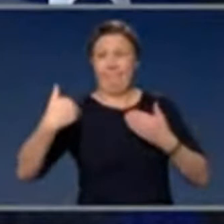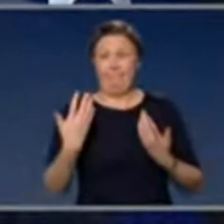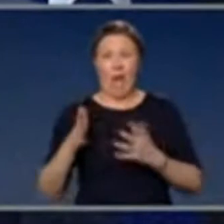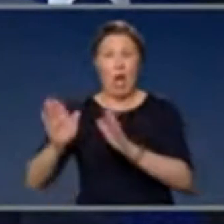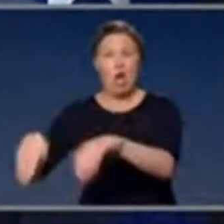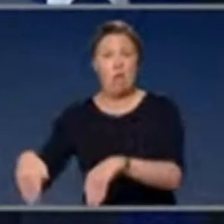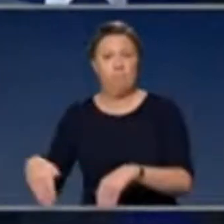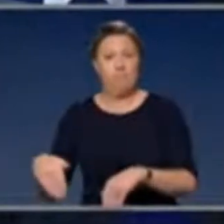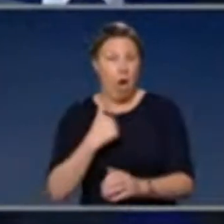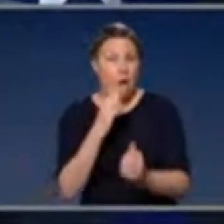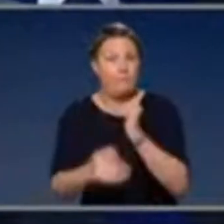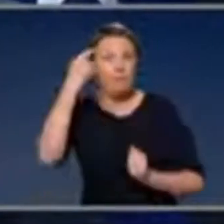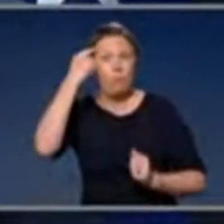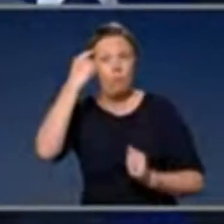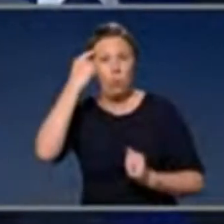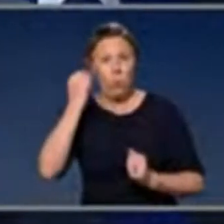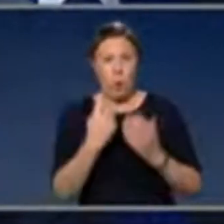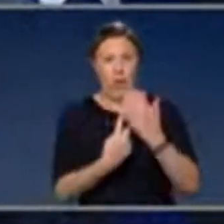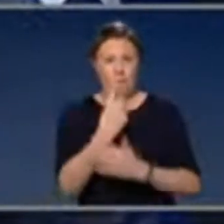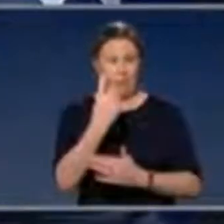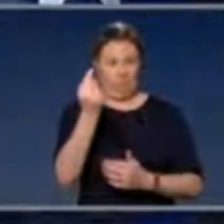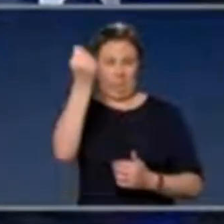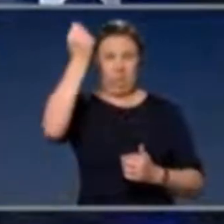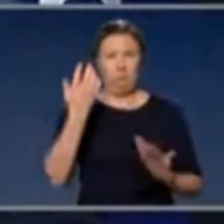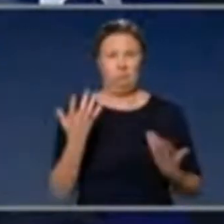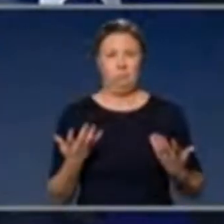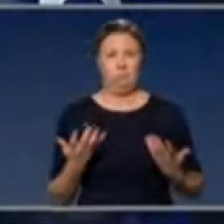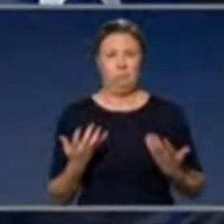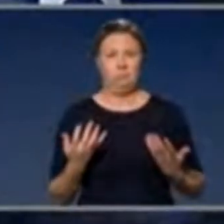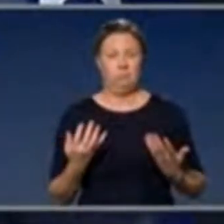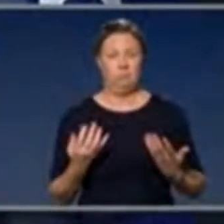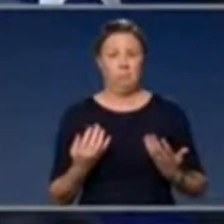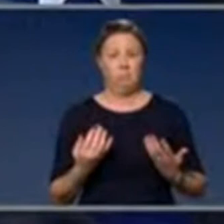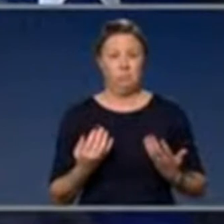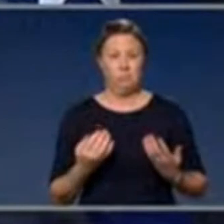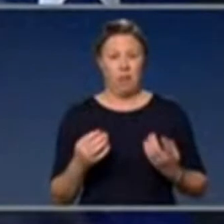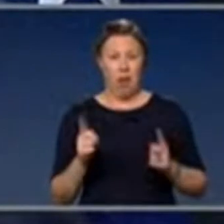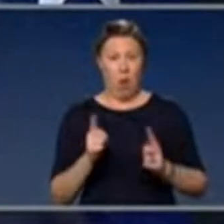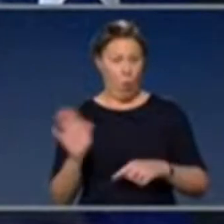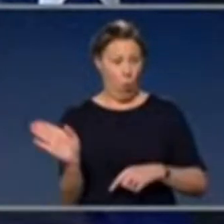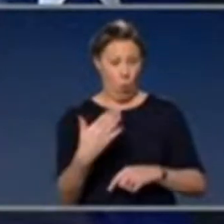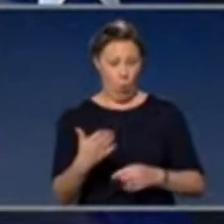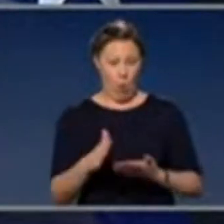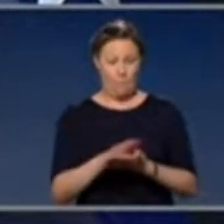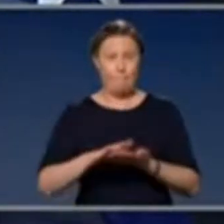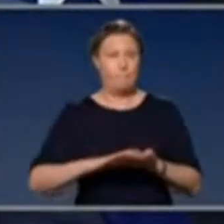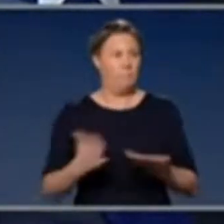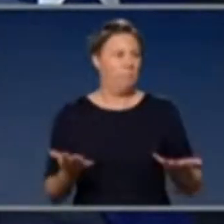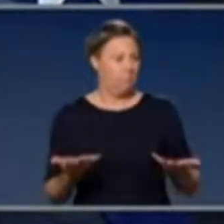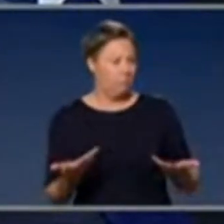That was not a scenario. The immediate, within hours, the entire workforce gone. No one